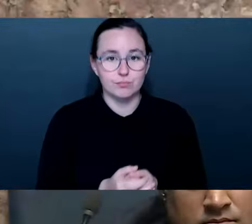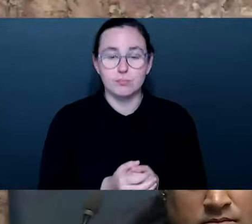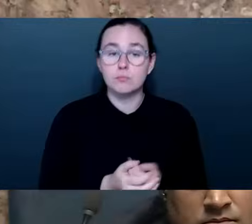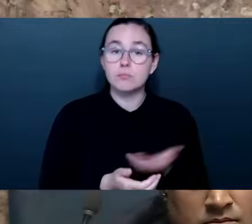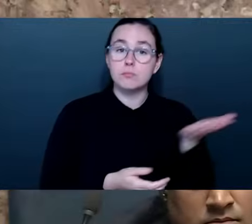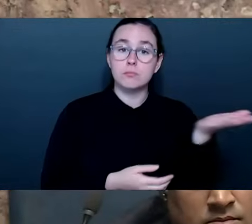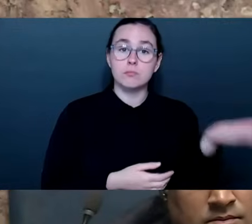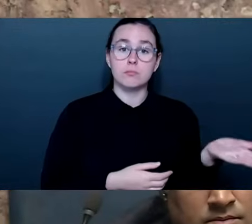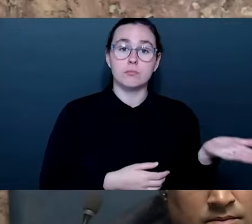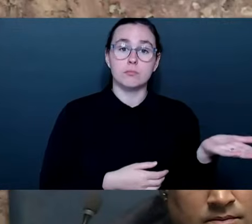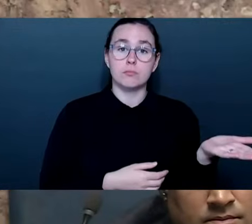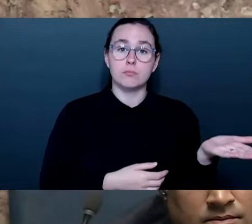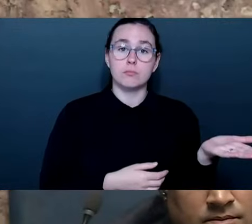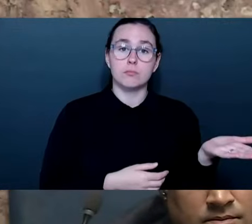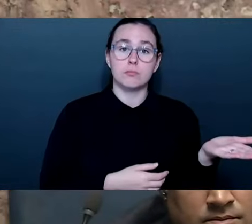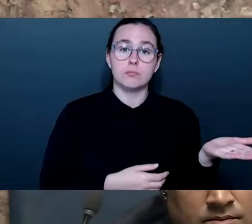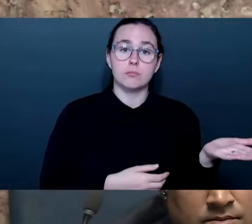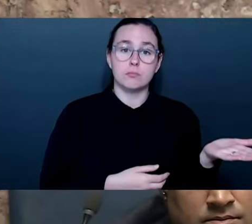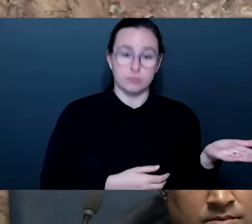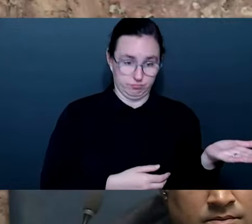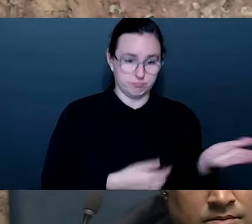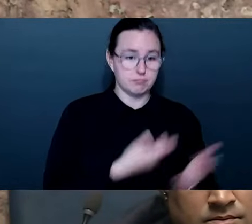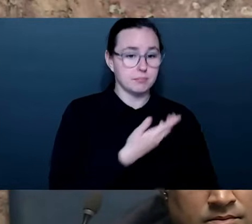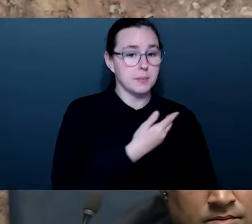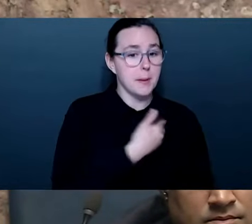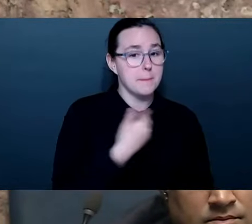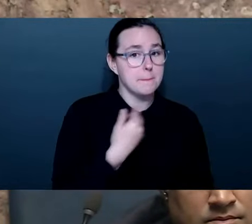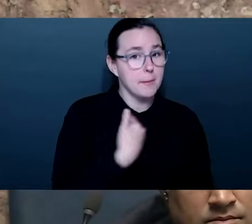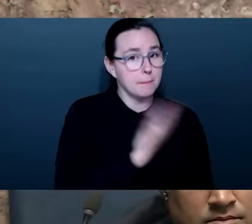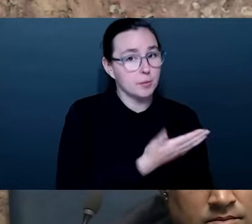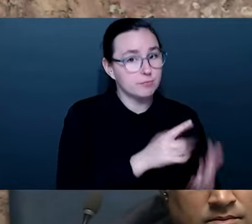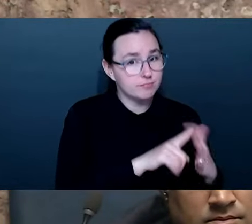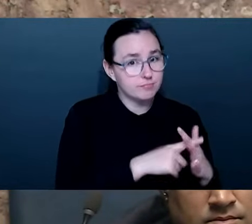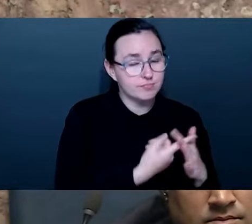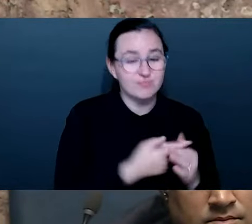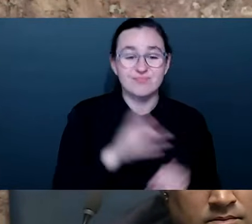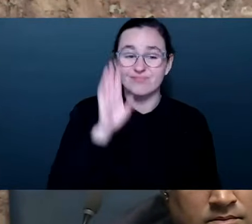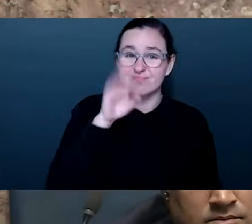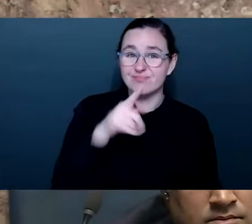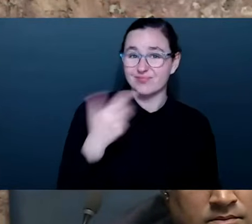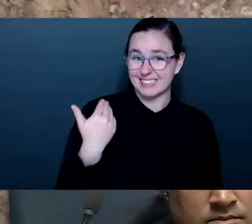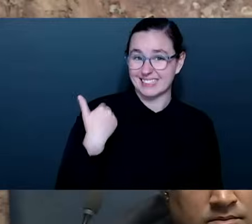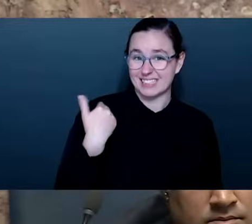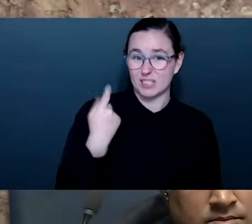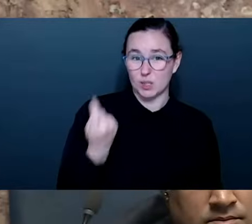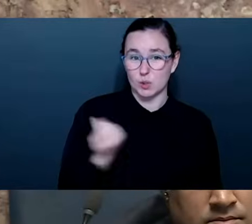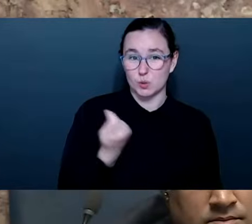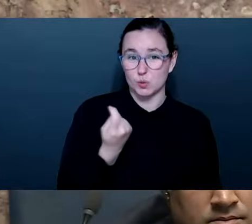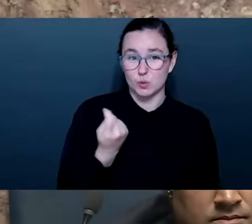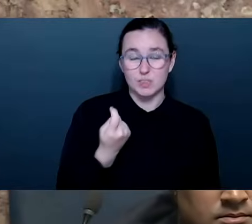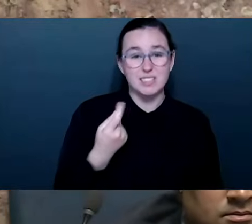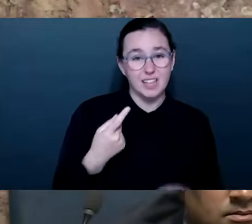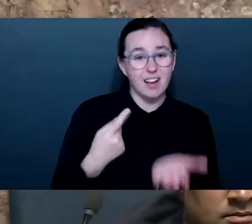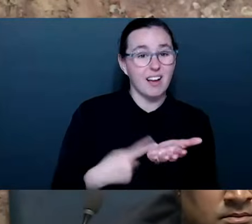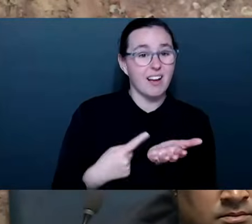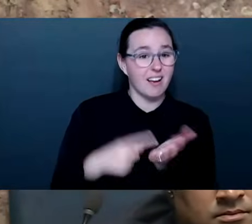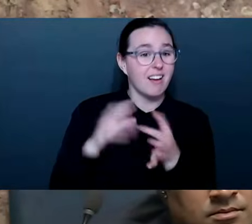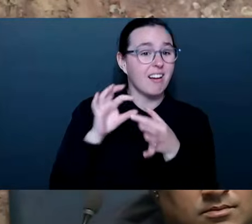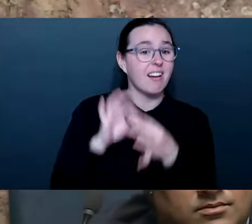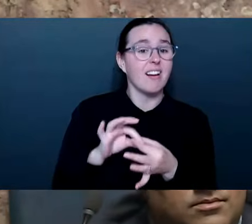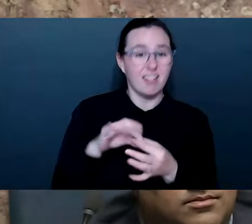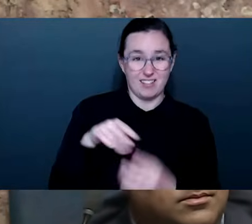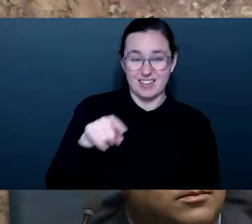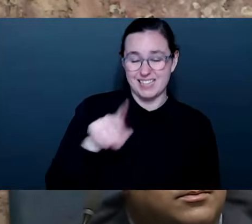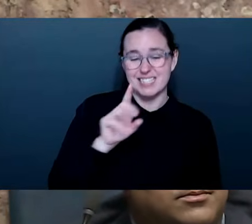Vancouver's downtown east side, quote, a vibrant community. I was there last Friday, and what the minister calls vibrant, I call